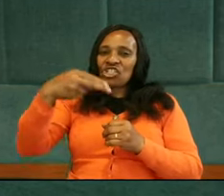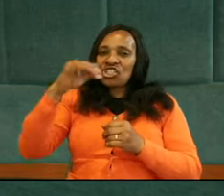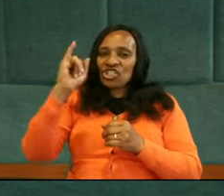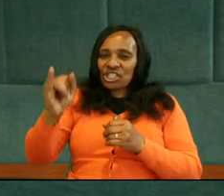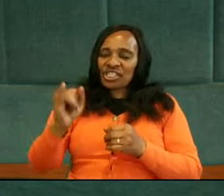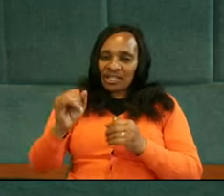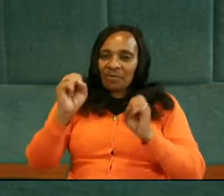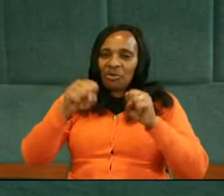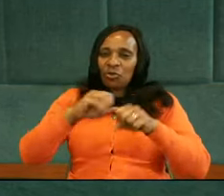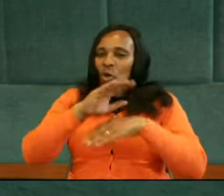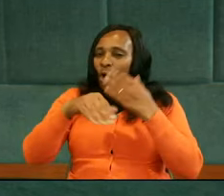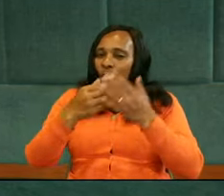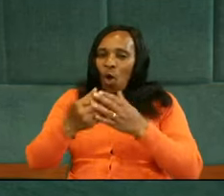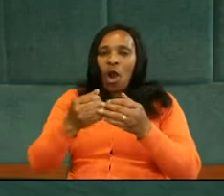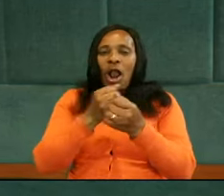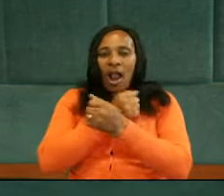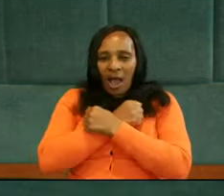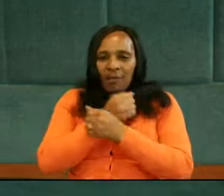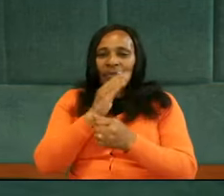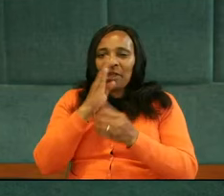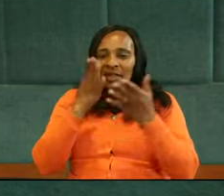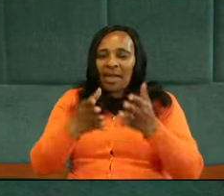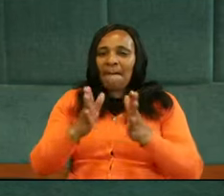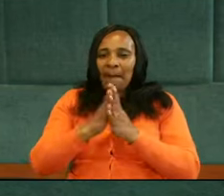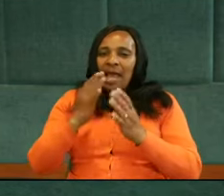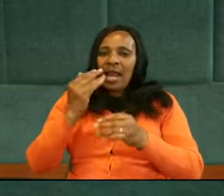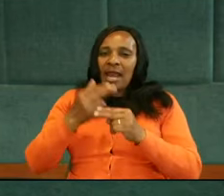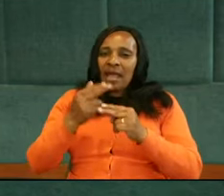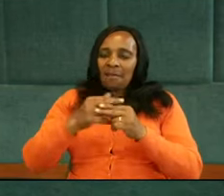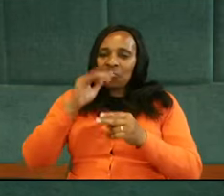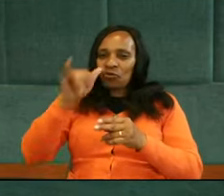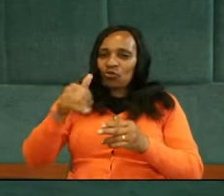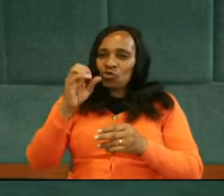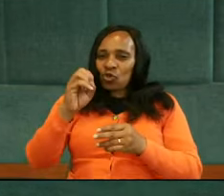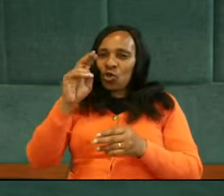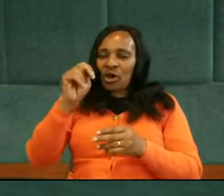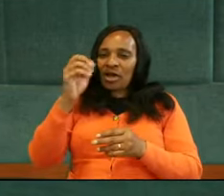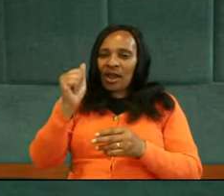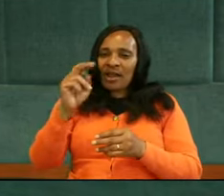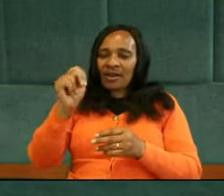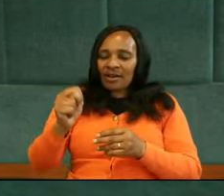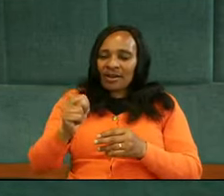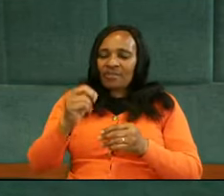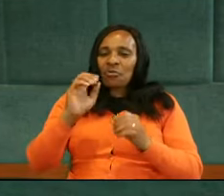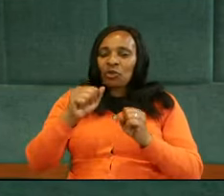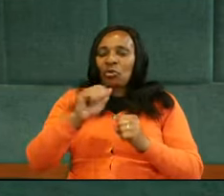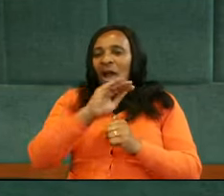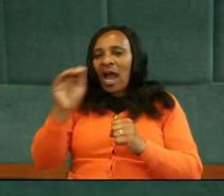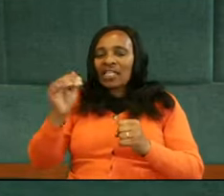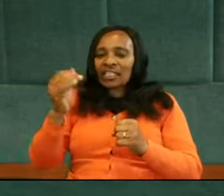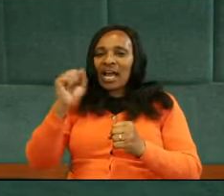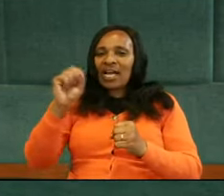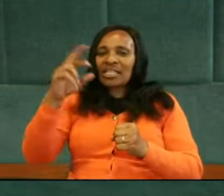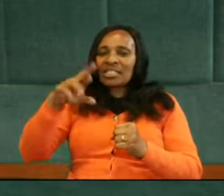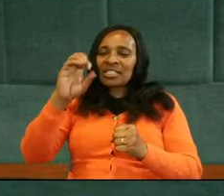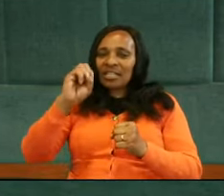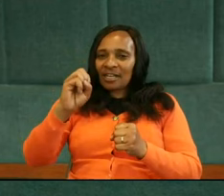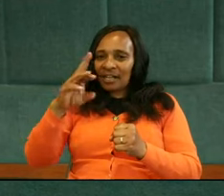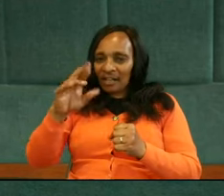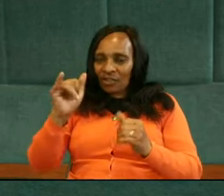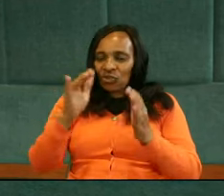here. All right, and my name is Jonan Magana, and I'll ask Ashley to pray with us before we dive into our